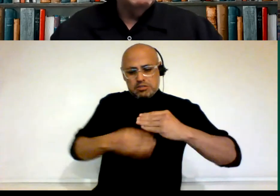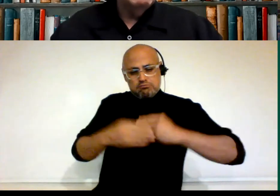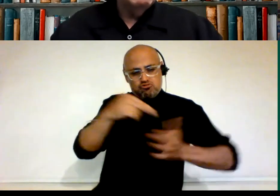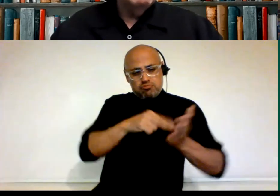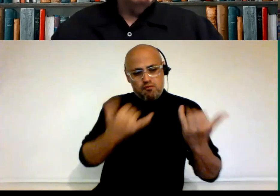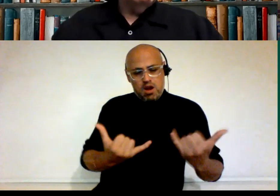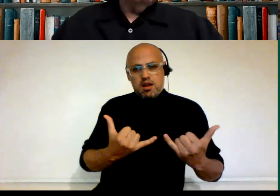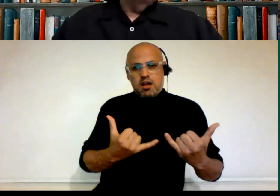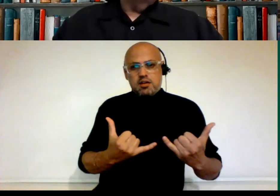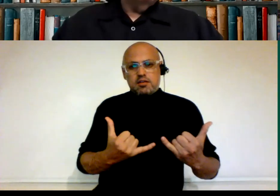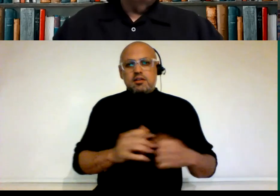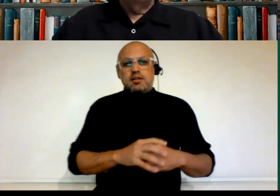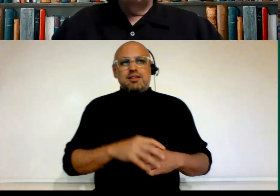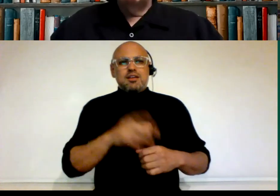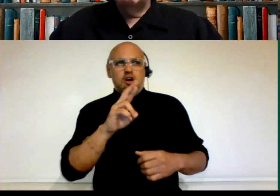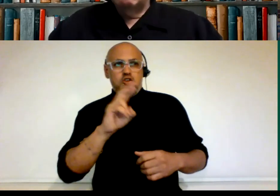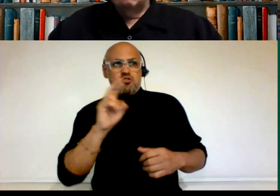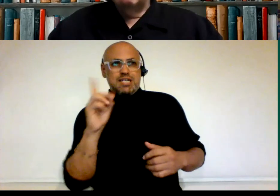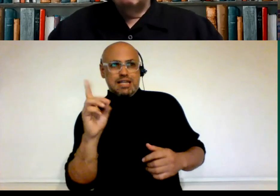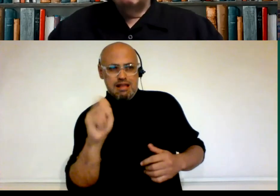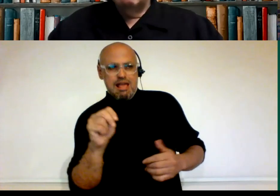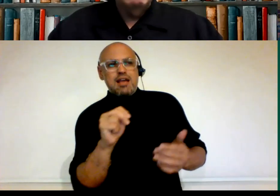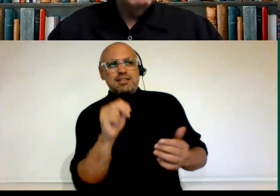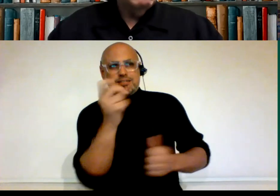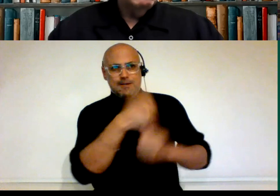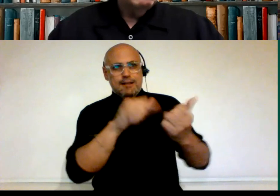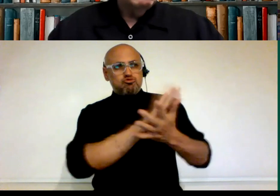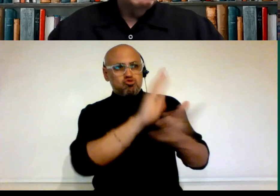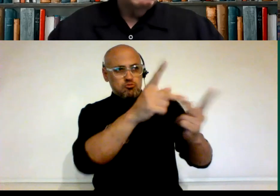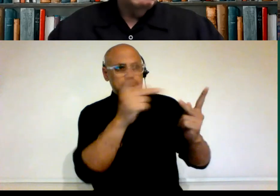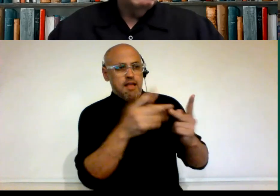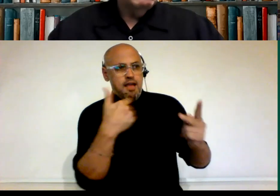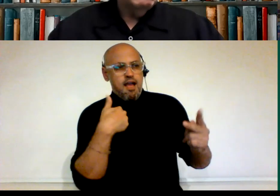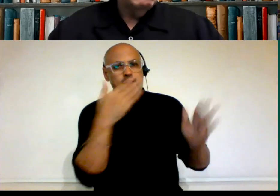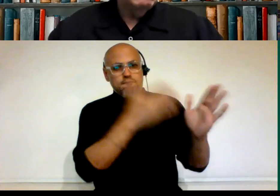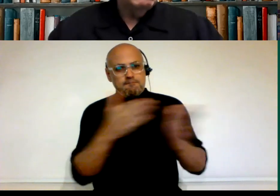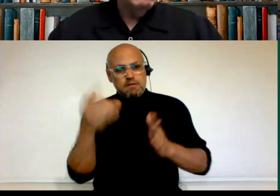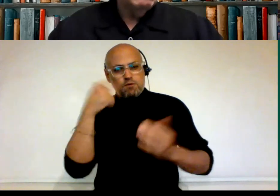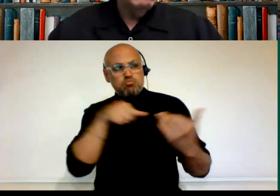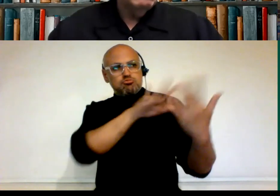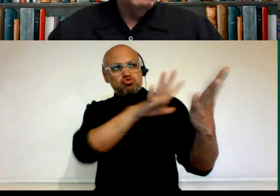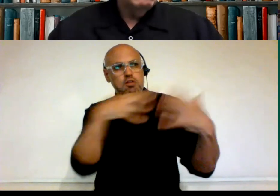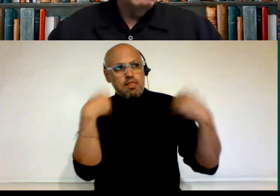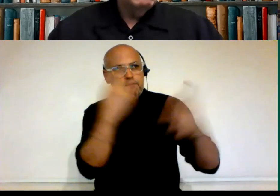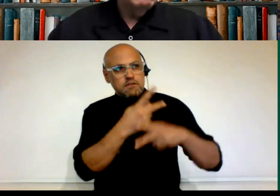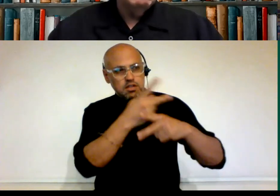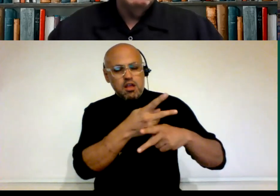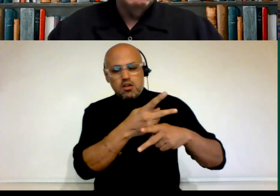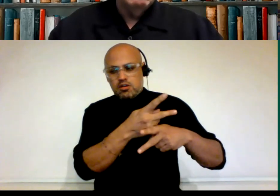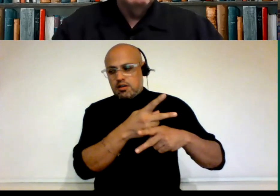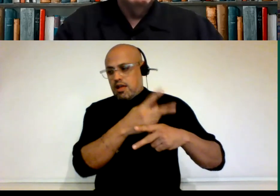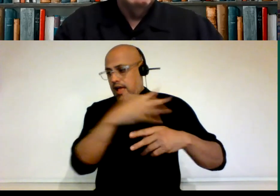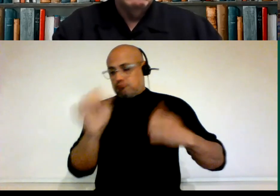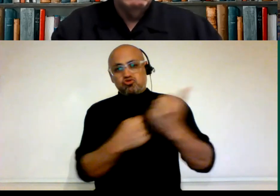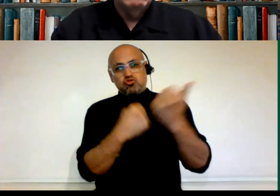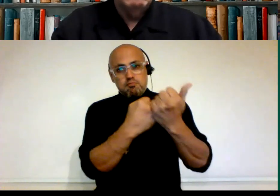and LVNs, but every school site is going to have a plan to address healthcare and support to